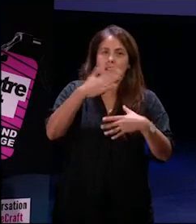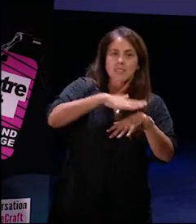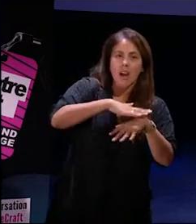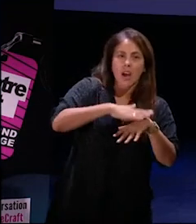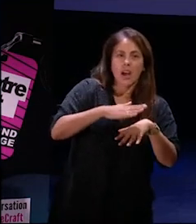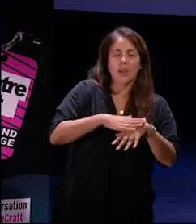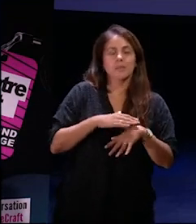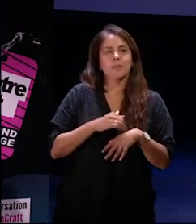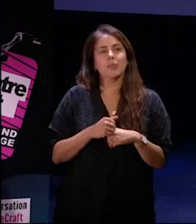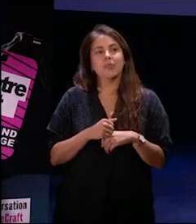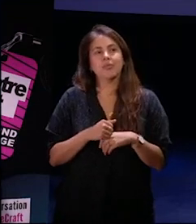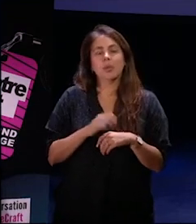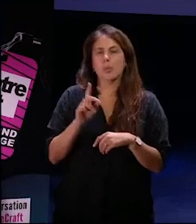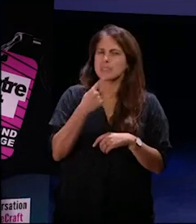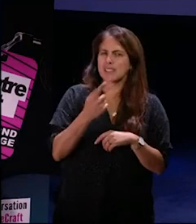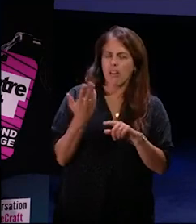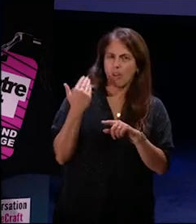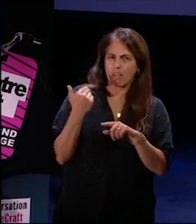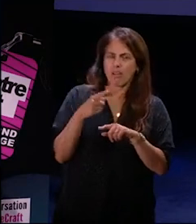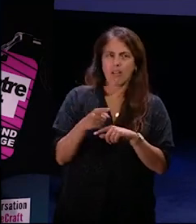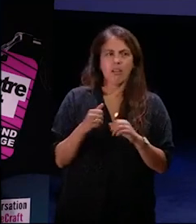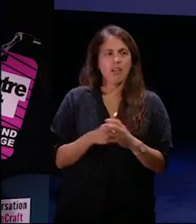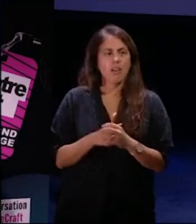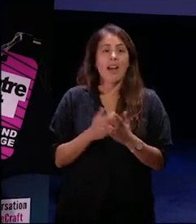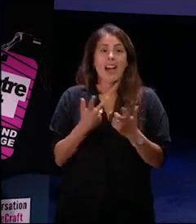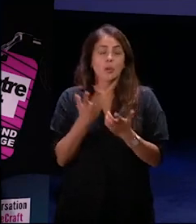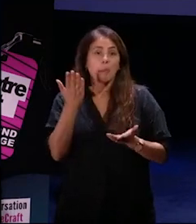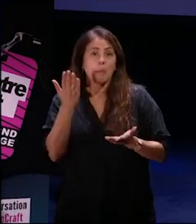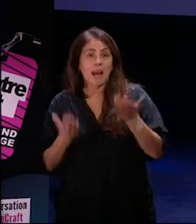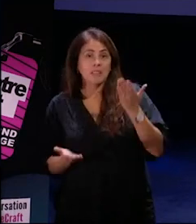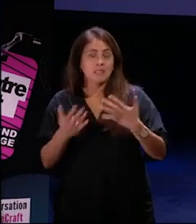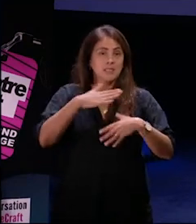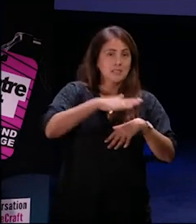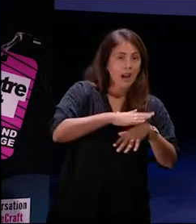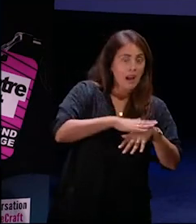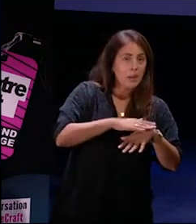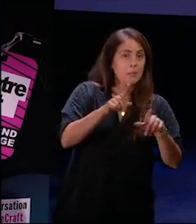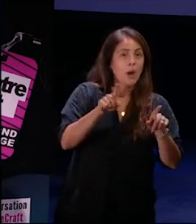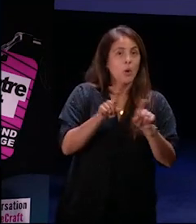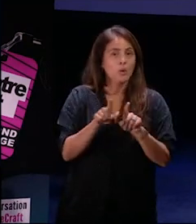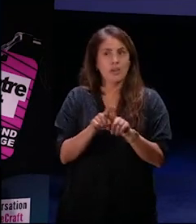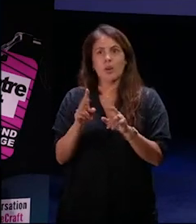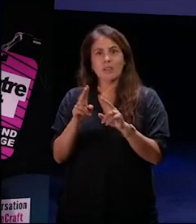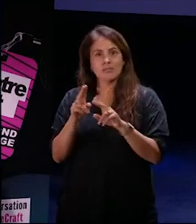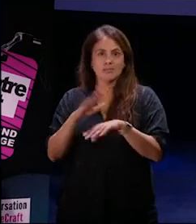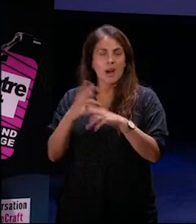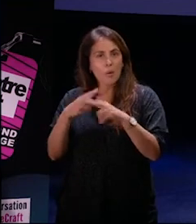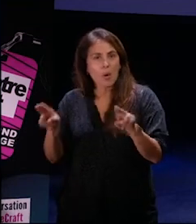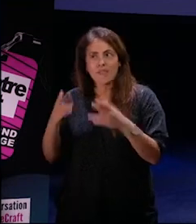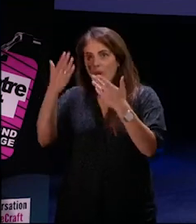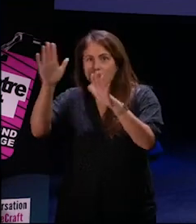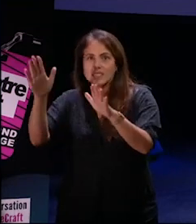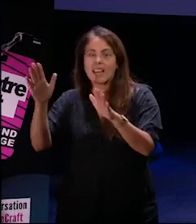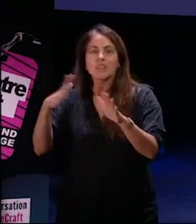big thing, which we were talking about a little bit earlier, is figuring out how to balance that time and also give yourself enough time off and holidays and all of the other things.